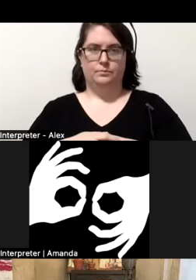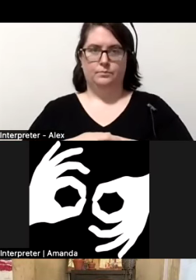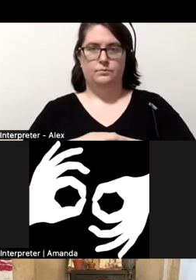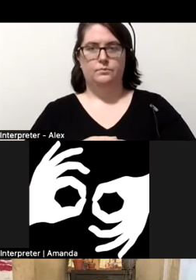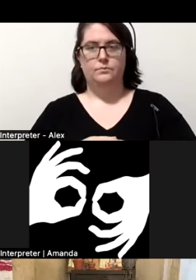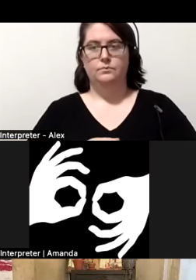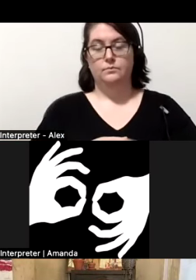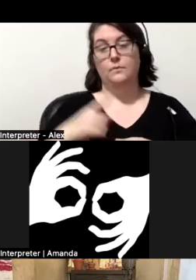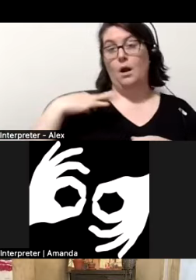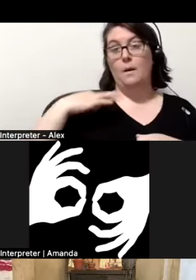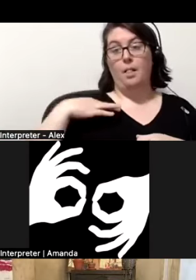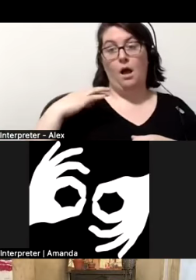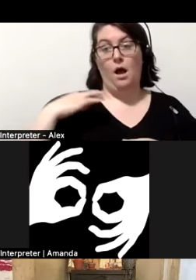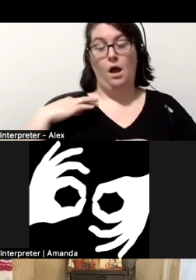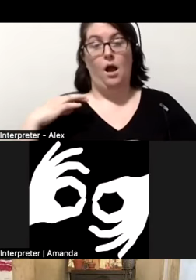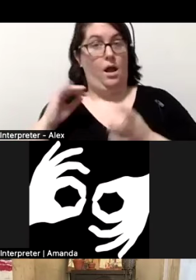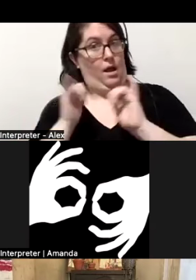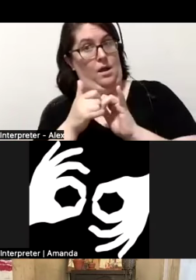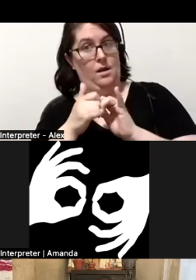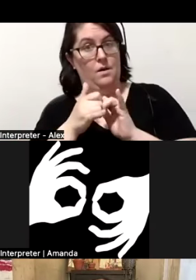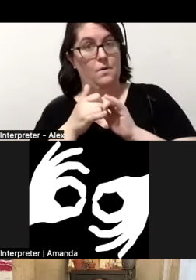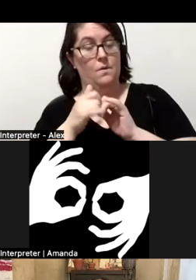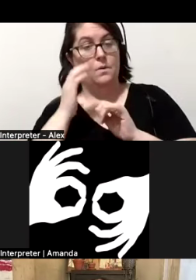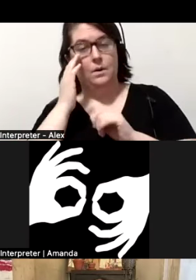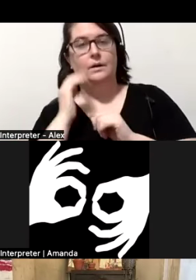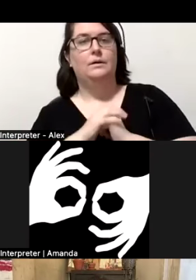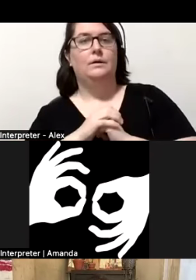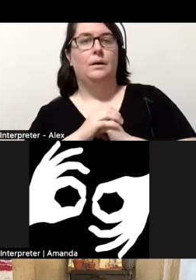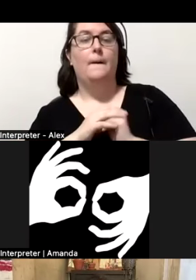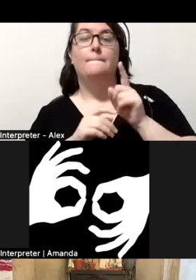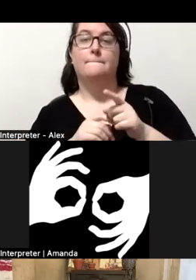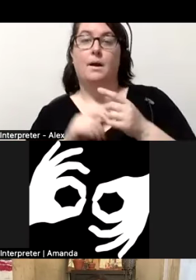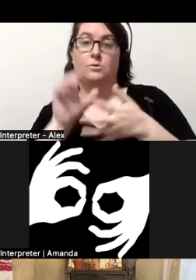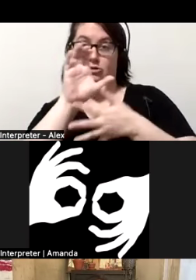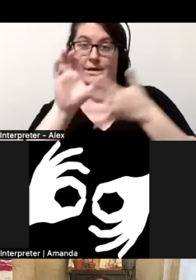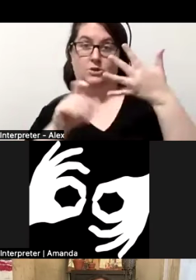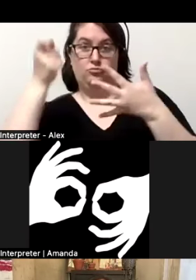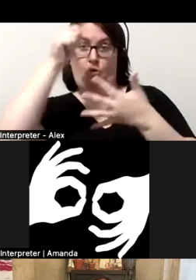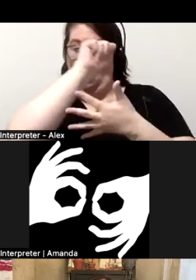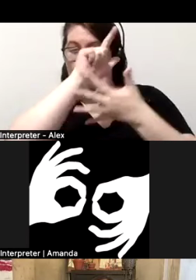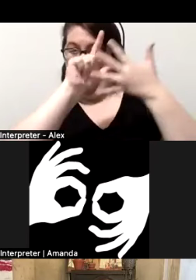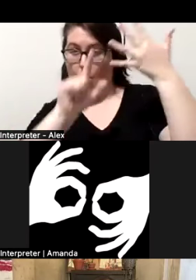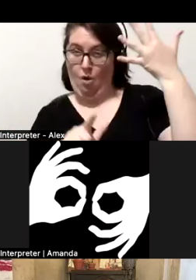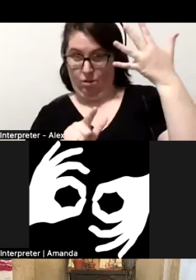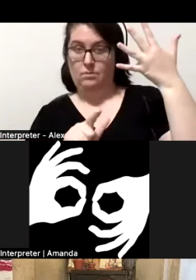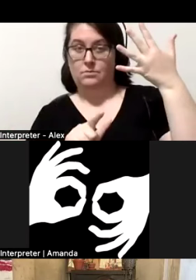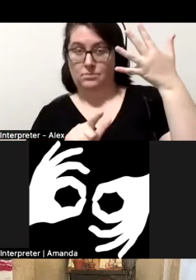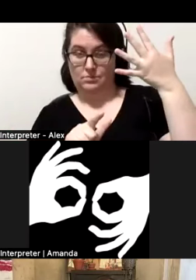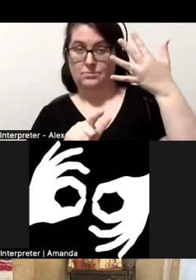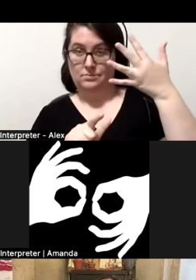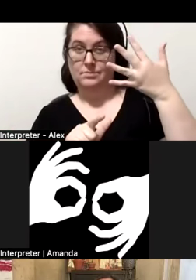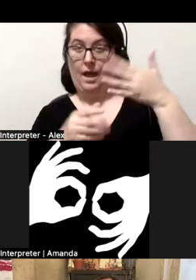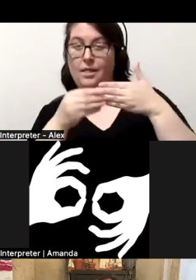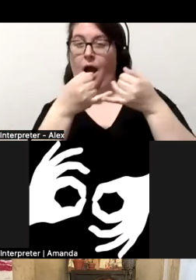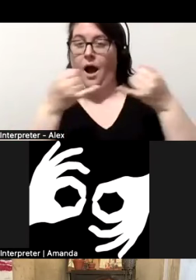To apply for a festival grant through CKAF, you have to meet all of the eligibility criteria outlined in the festival grant